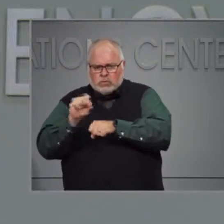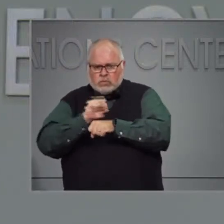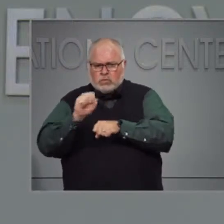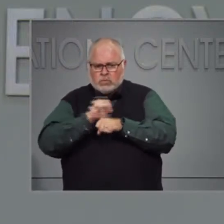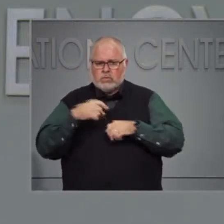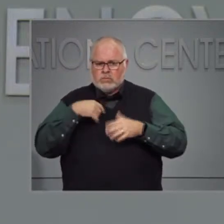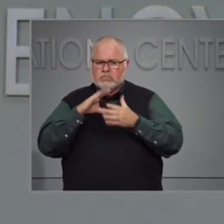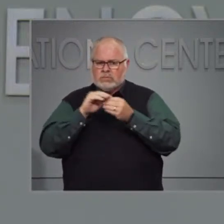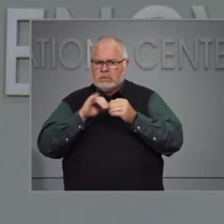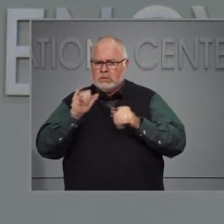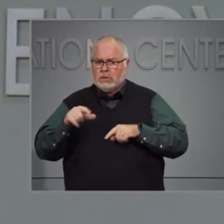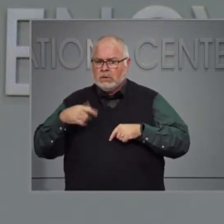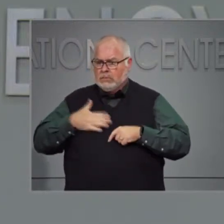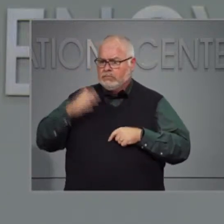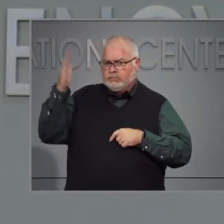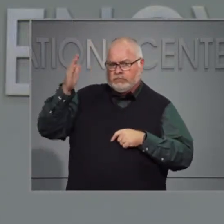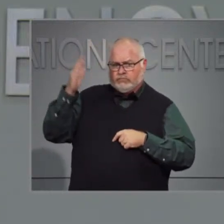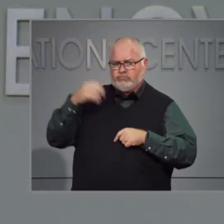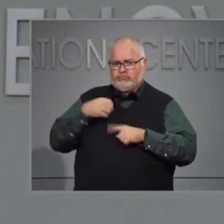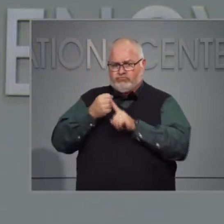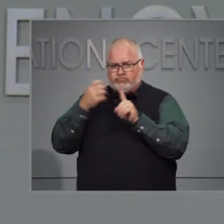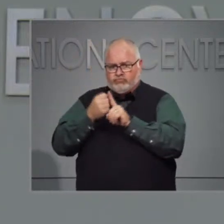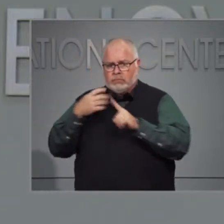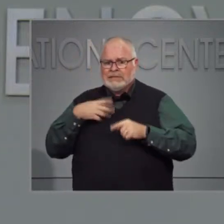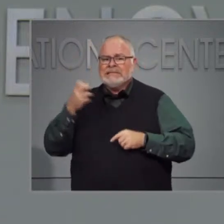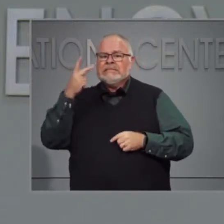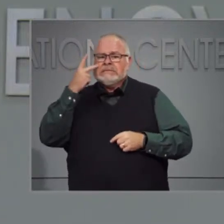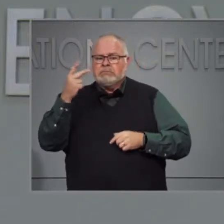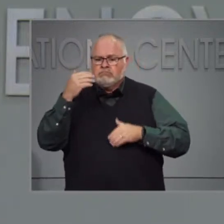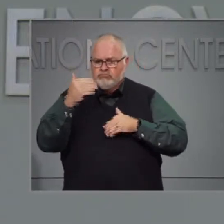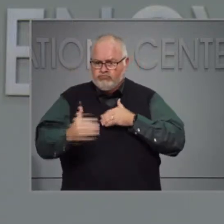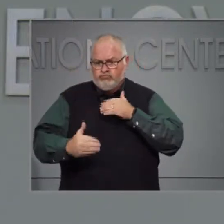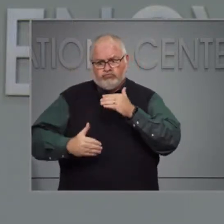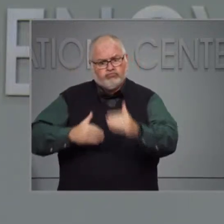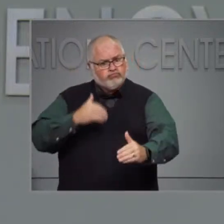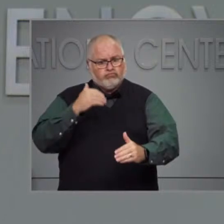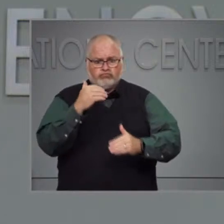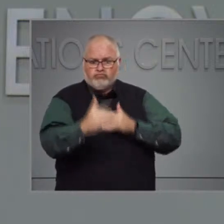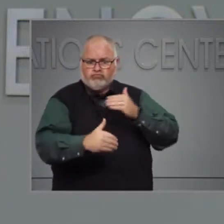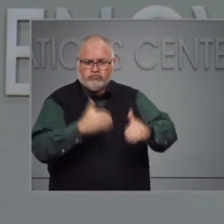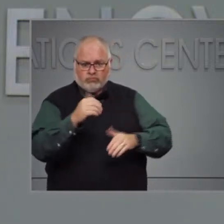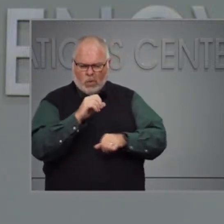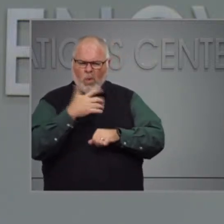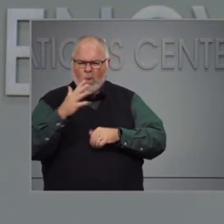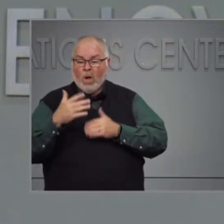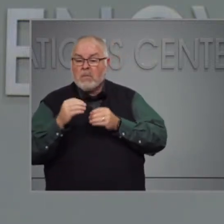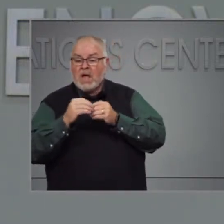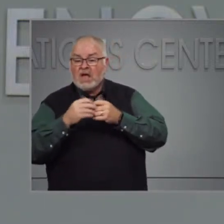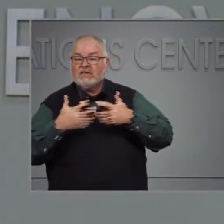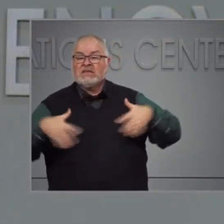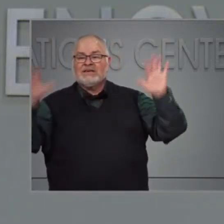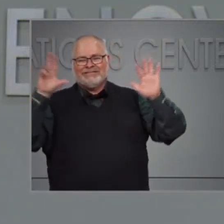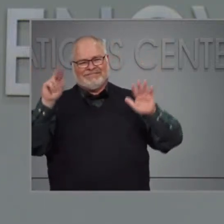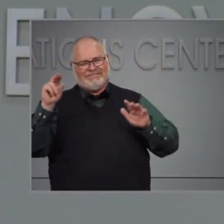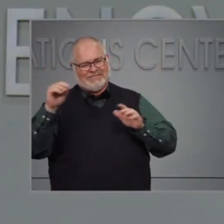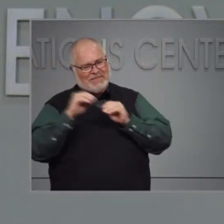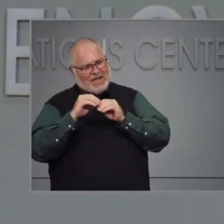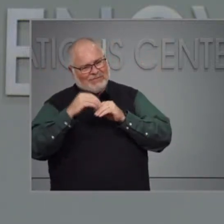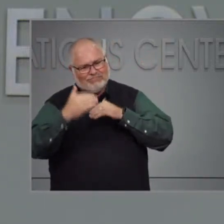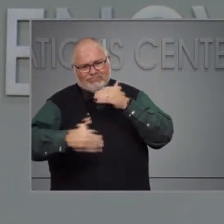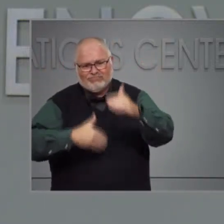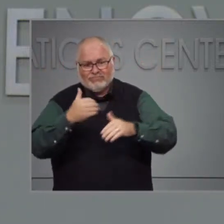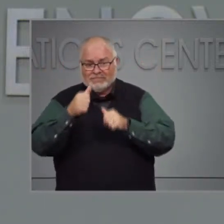that presentation. We're seeing progress, but the work continues. So thank you for all that you are doing to do the 3